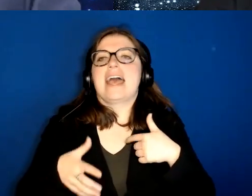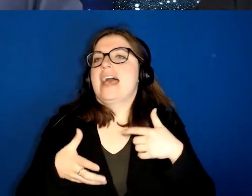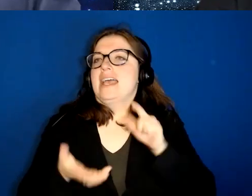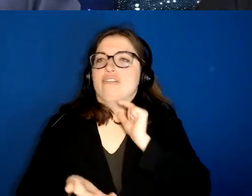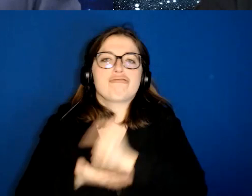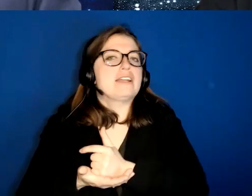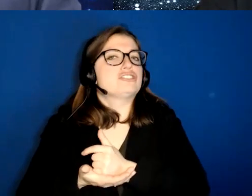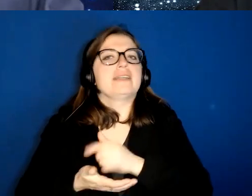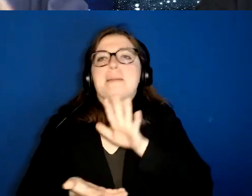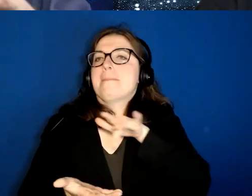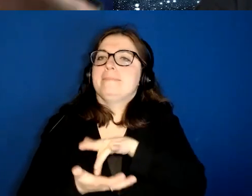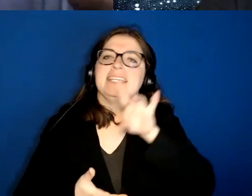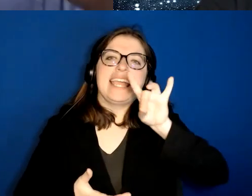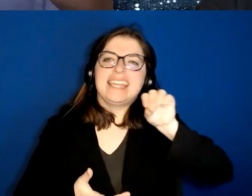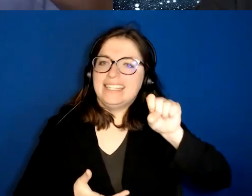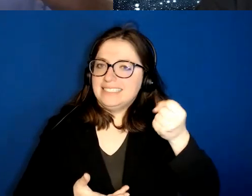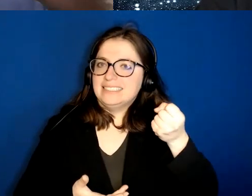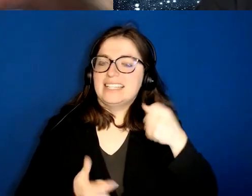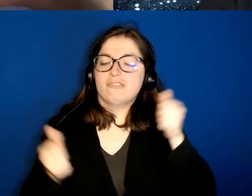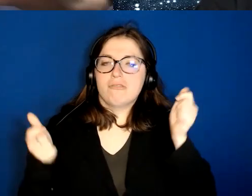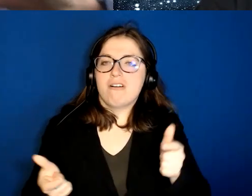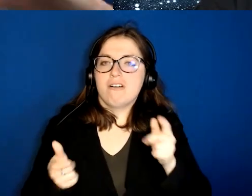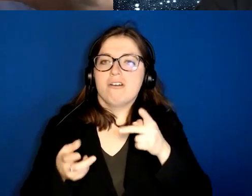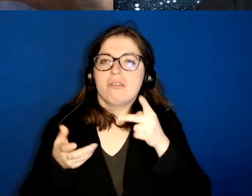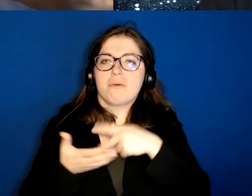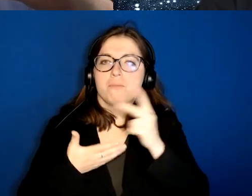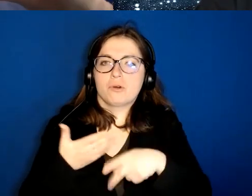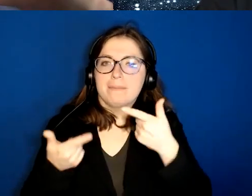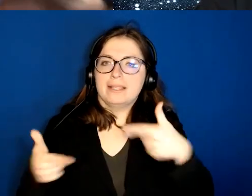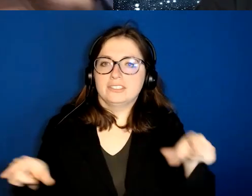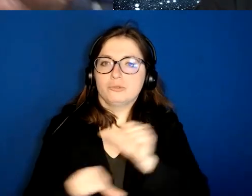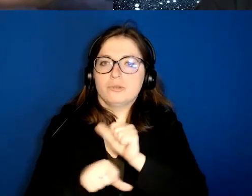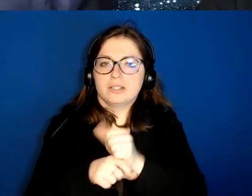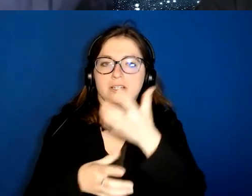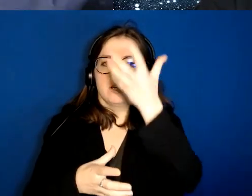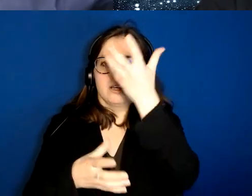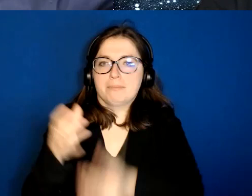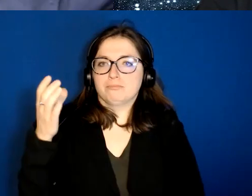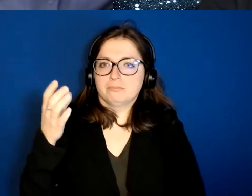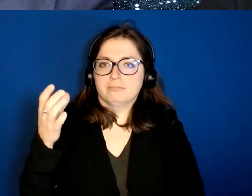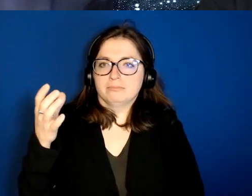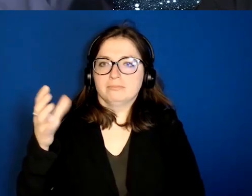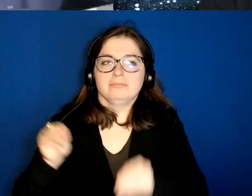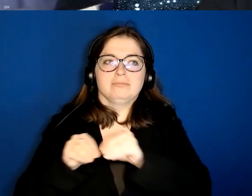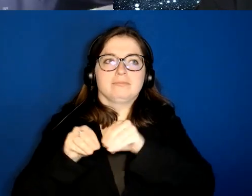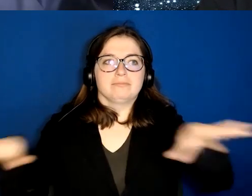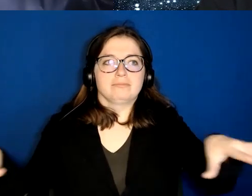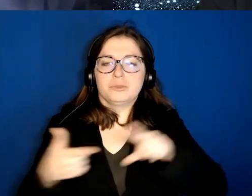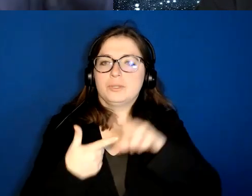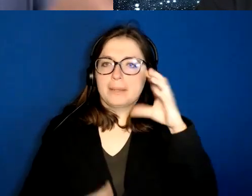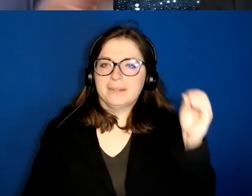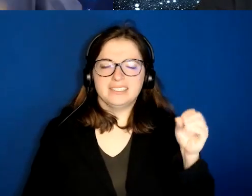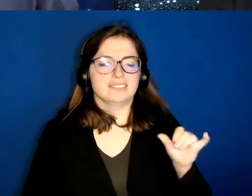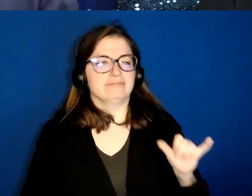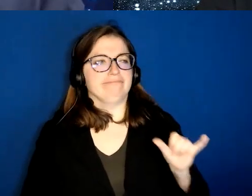the late 80s, and all the programming language work left the universities and went to the companies. And I thought, this is